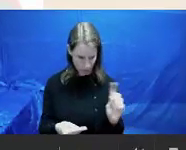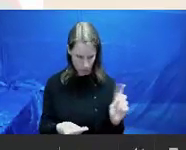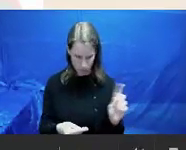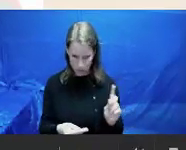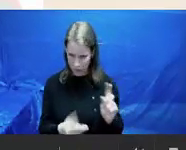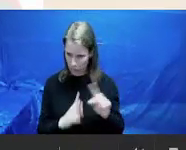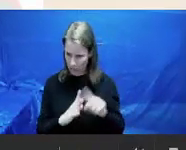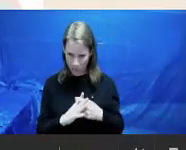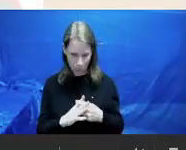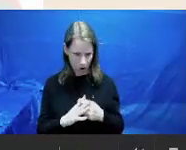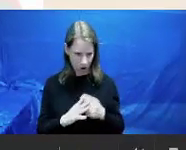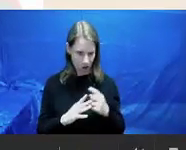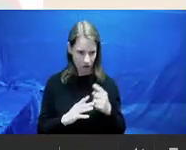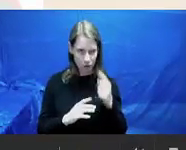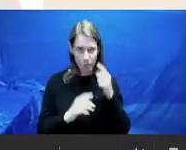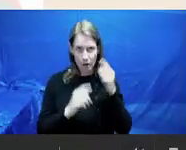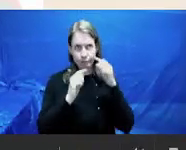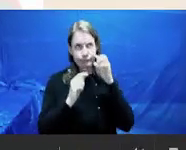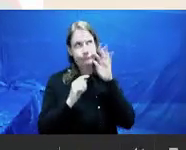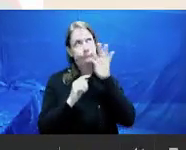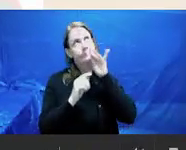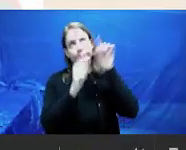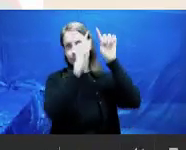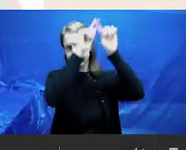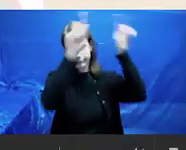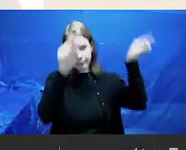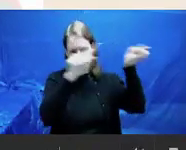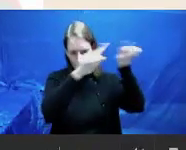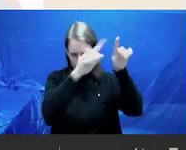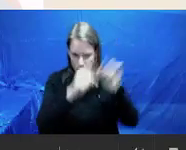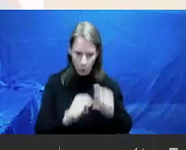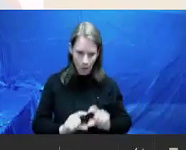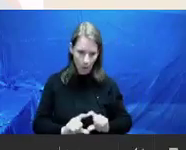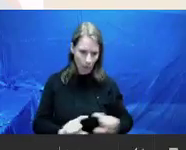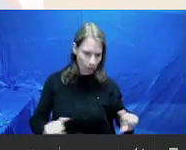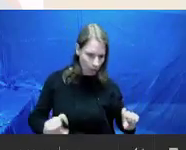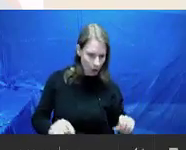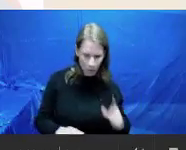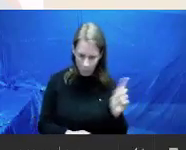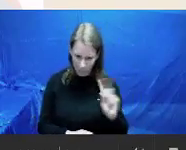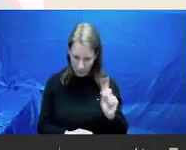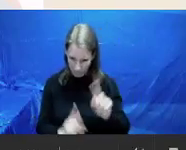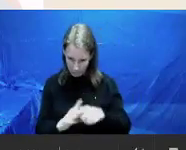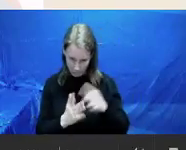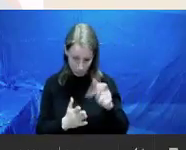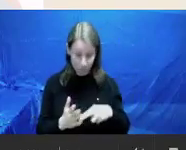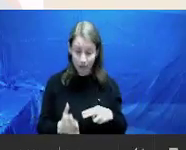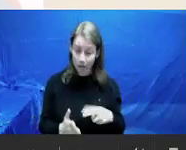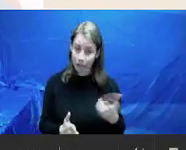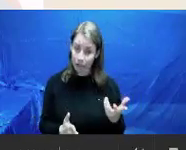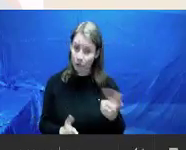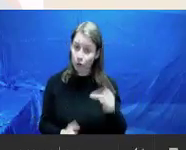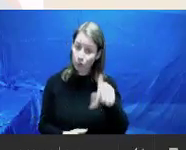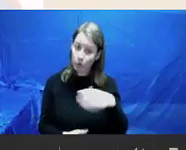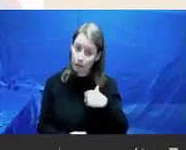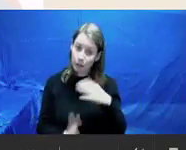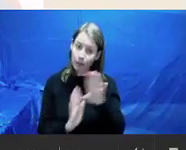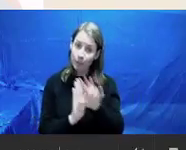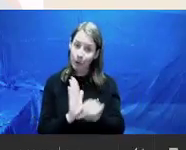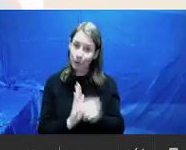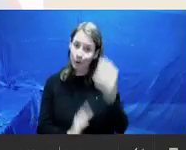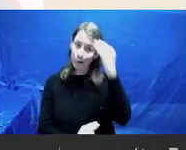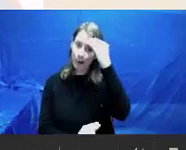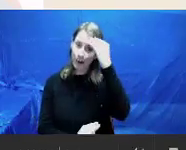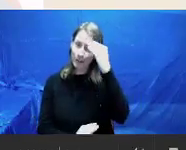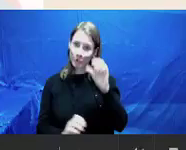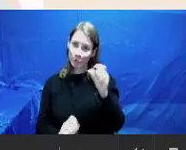in the bubbles? How does this work? So until you have had access and experience and background knowledge and understanding some of